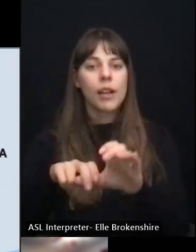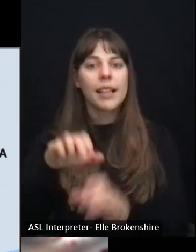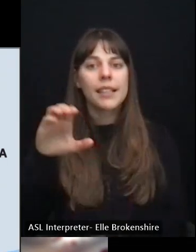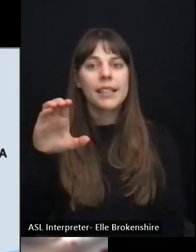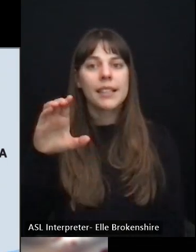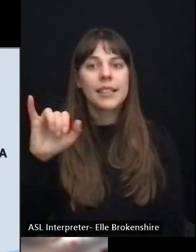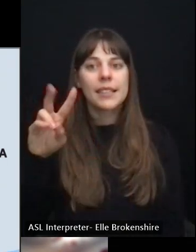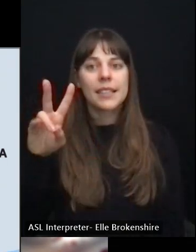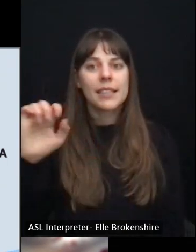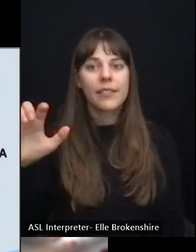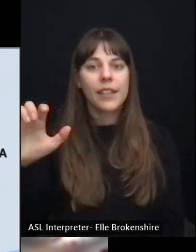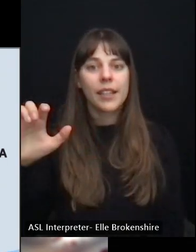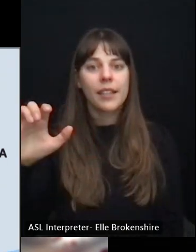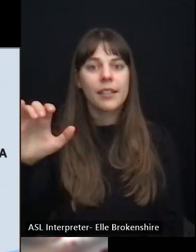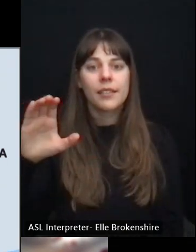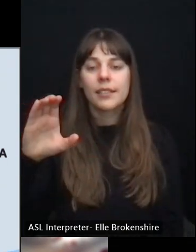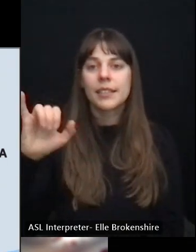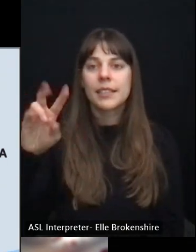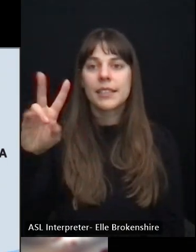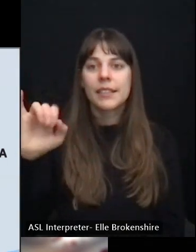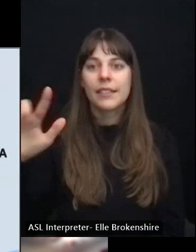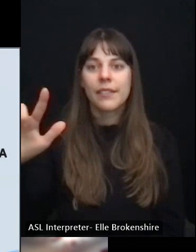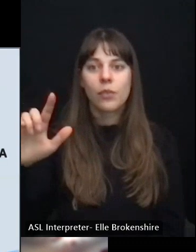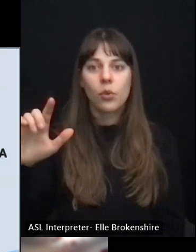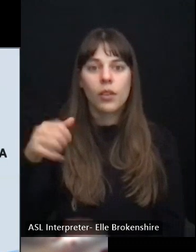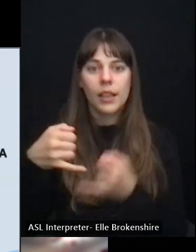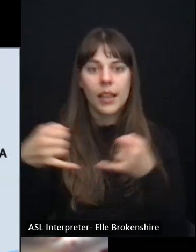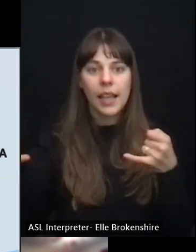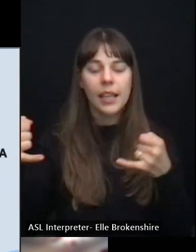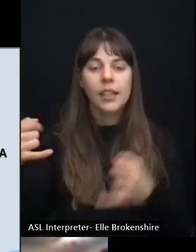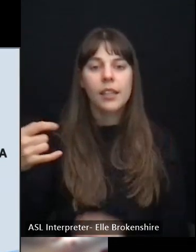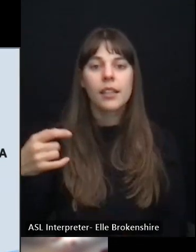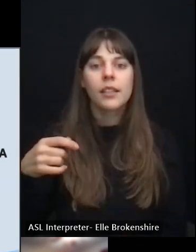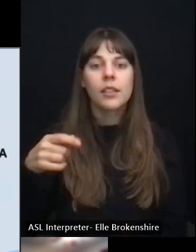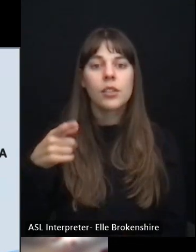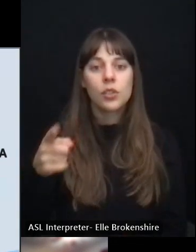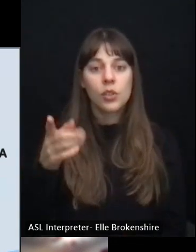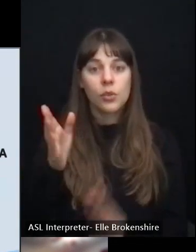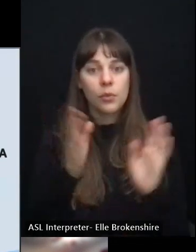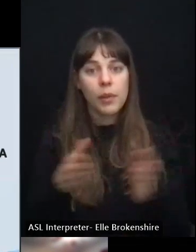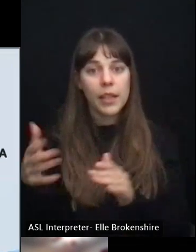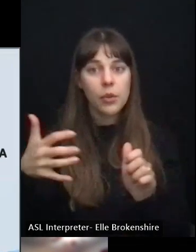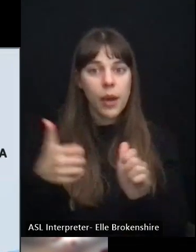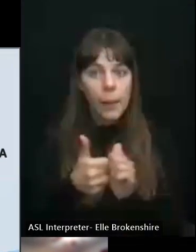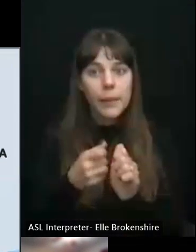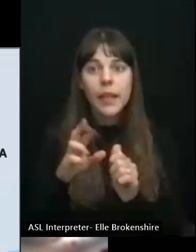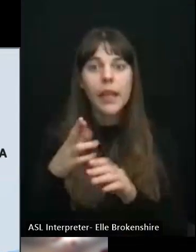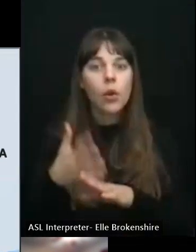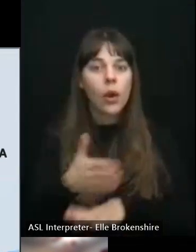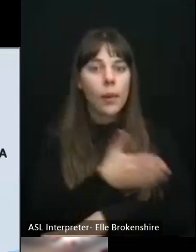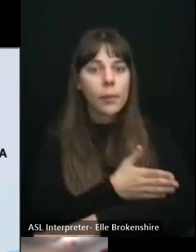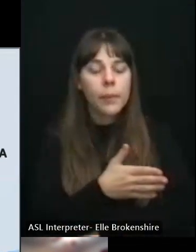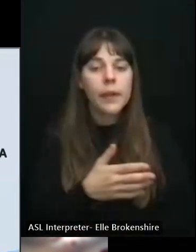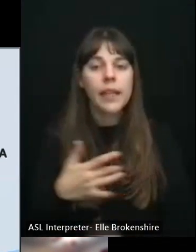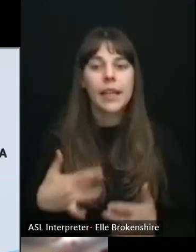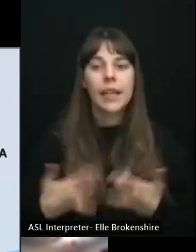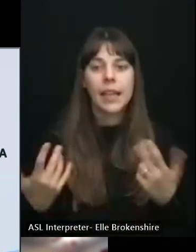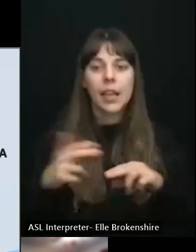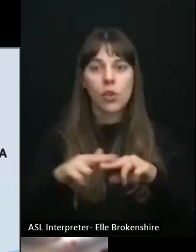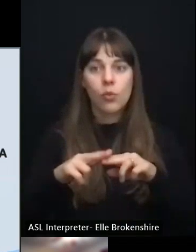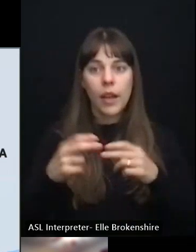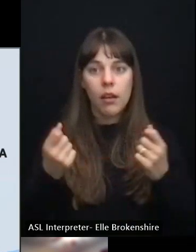plan to update or upgrade its light rail vehicle fleet and also related systems such as signaling? Thank